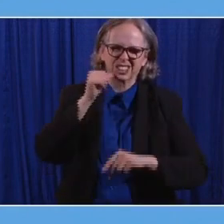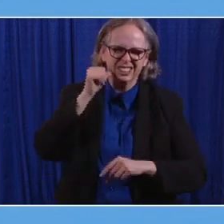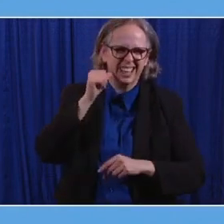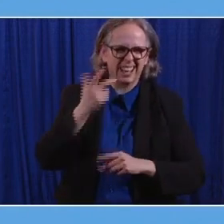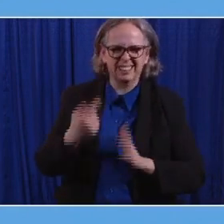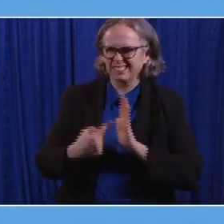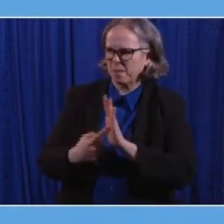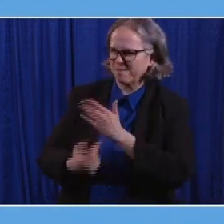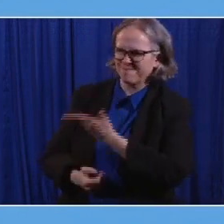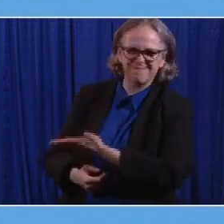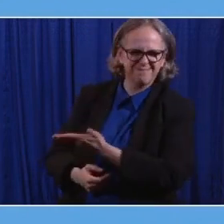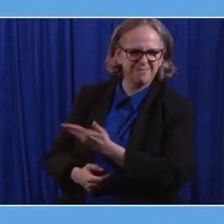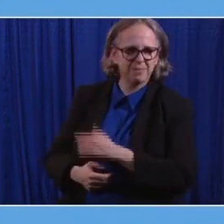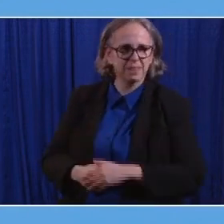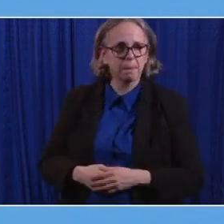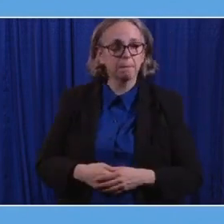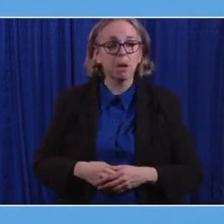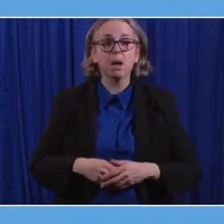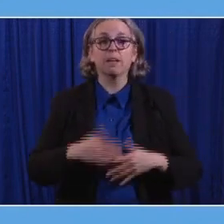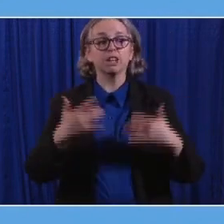but the trend line,